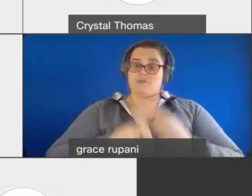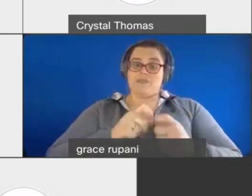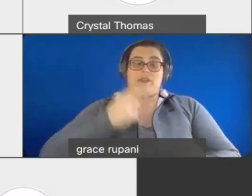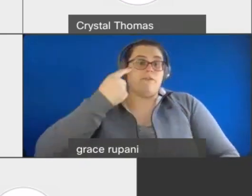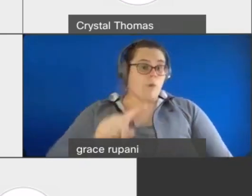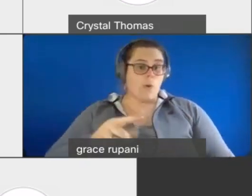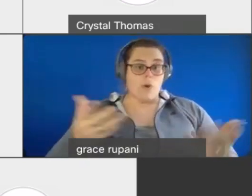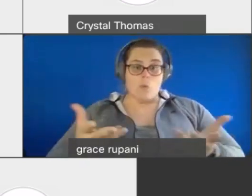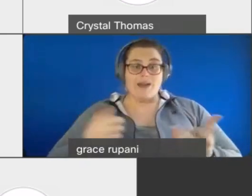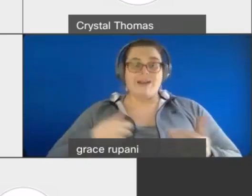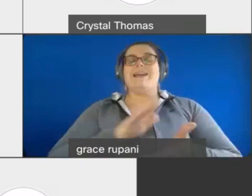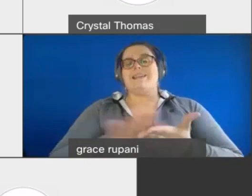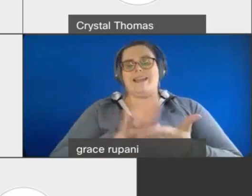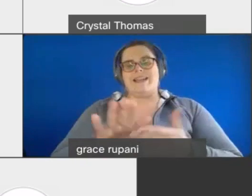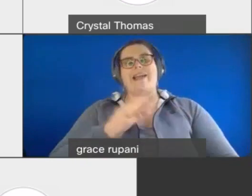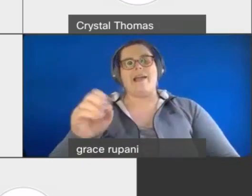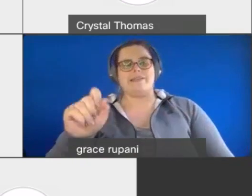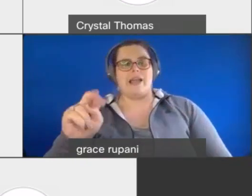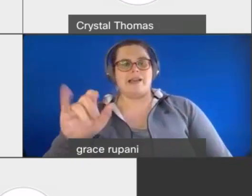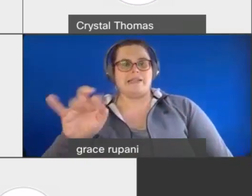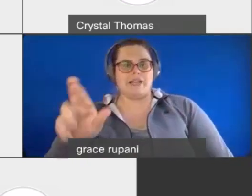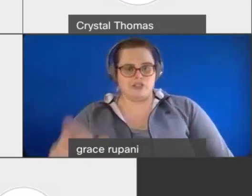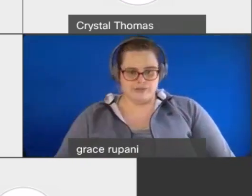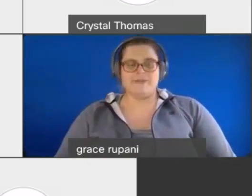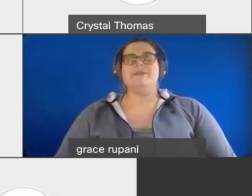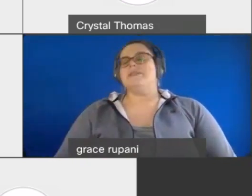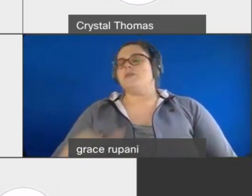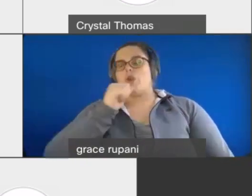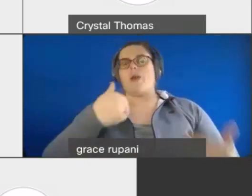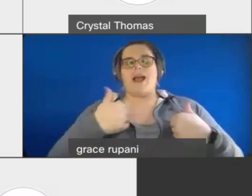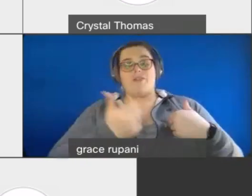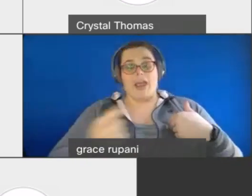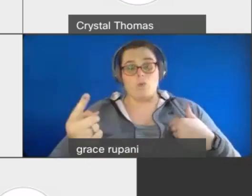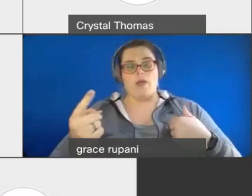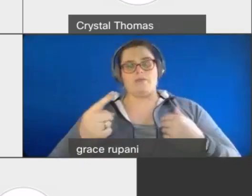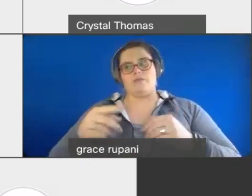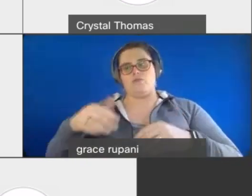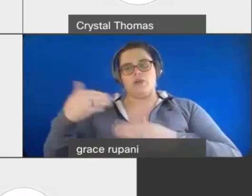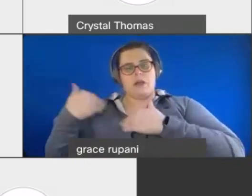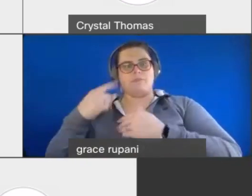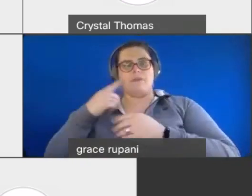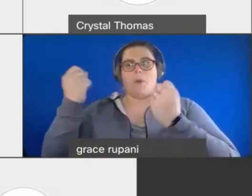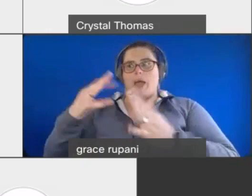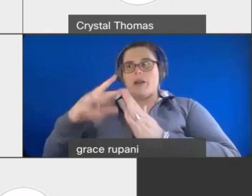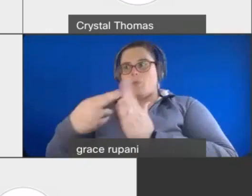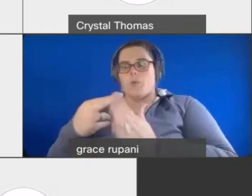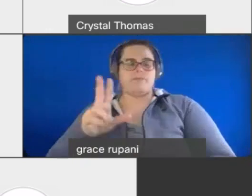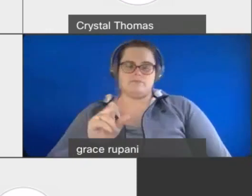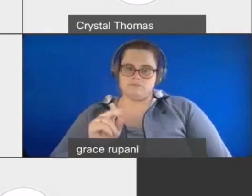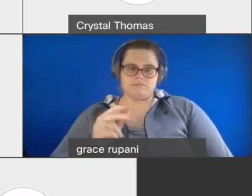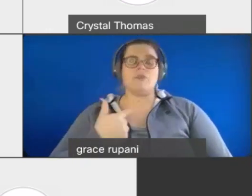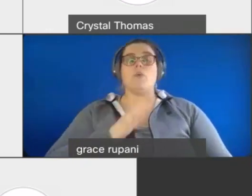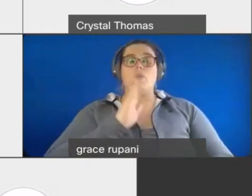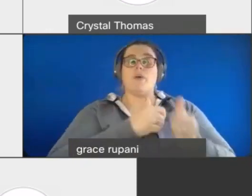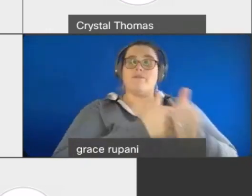don't have anyone multitasking. Our facility will be cleaned daily according to CDC, Department of Health